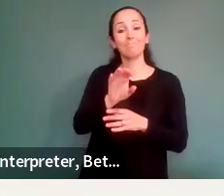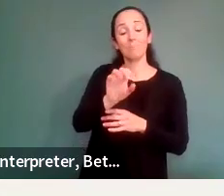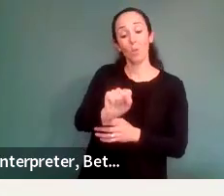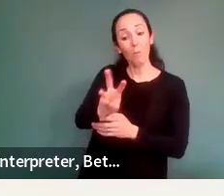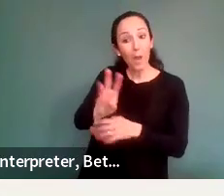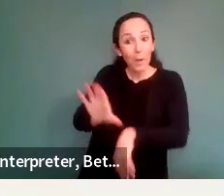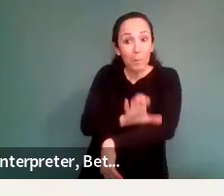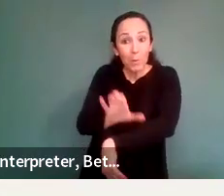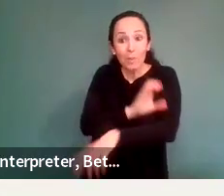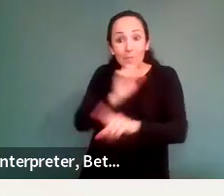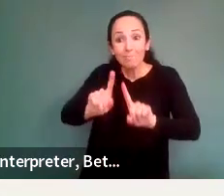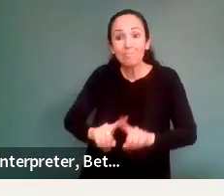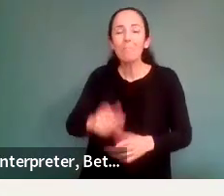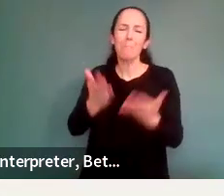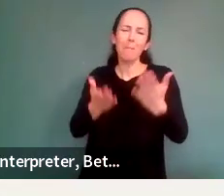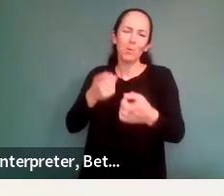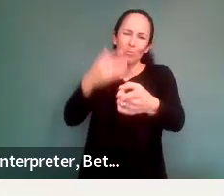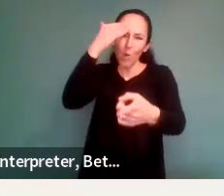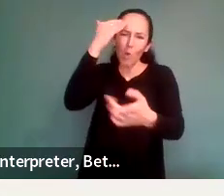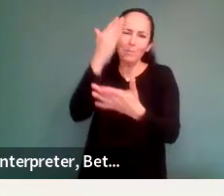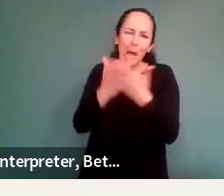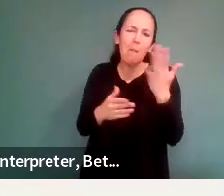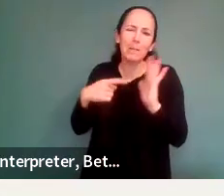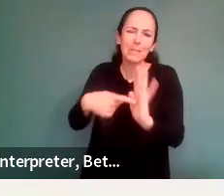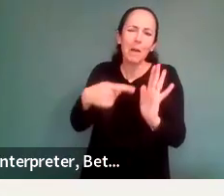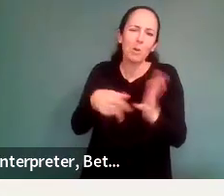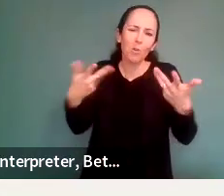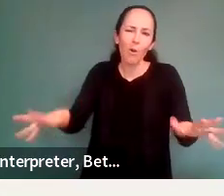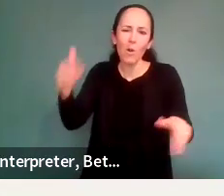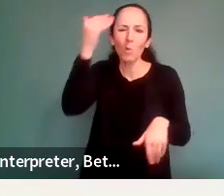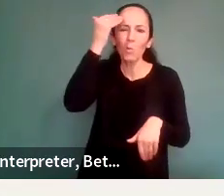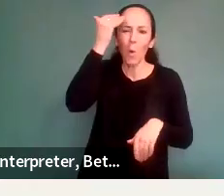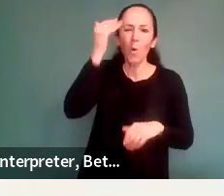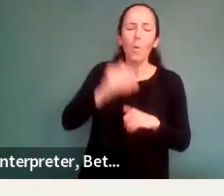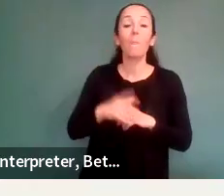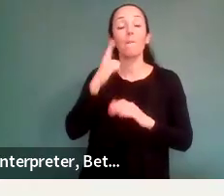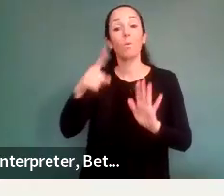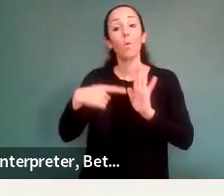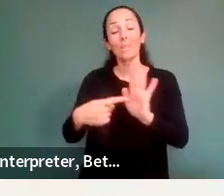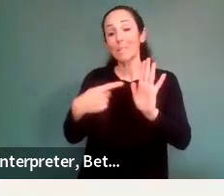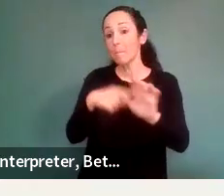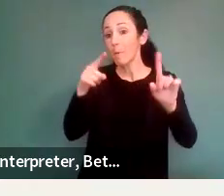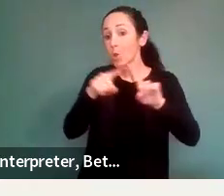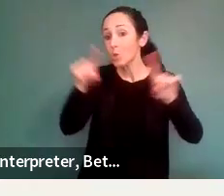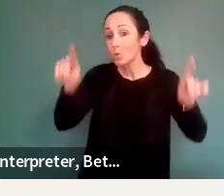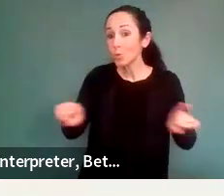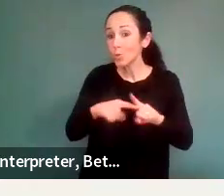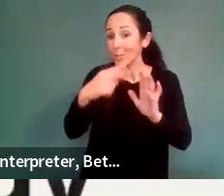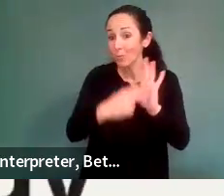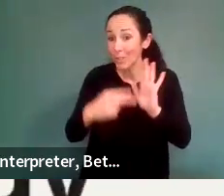know of already, and I'm going to give you some examples. You've heard of the term screen